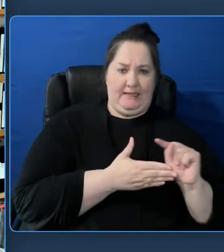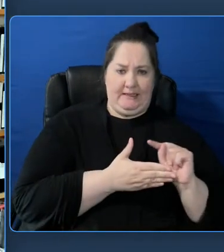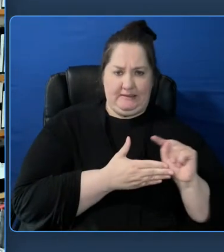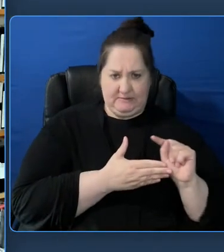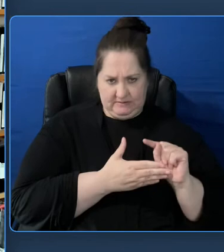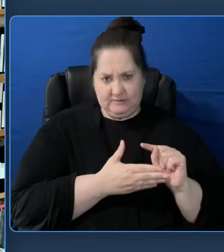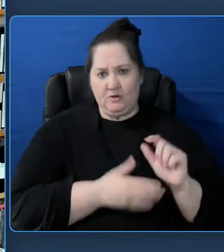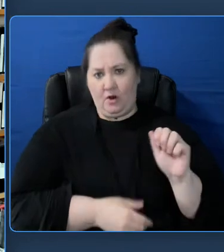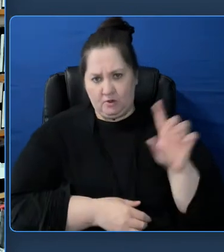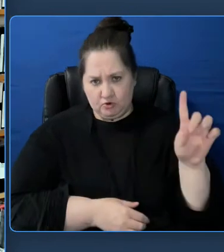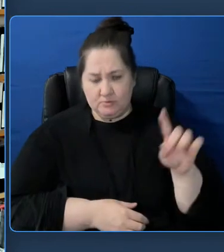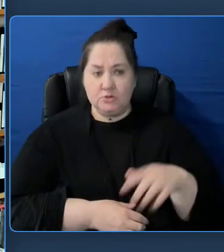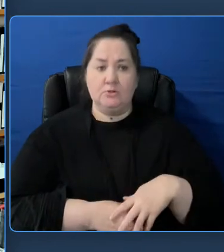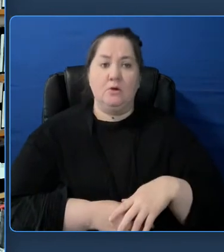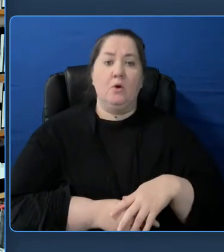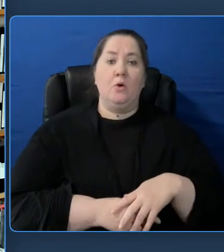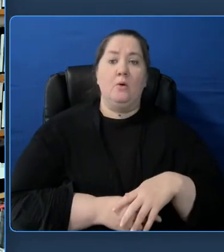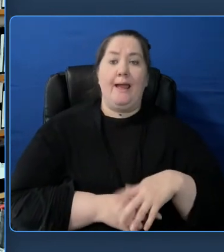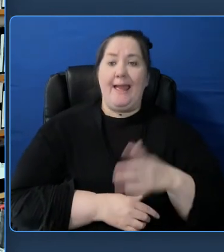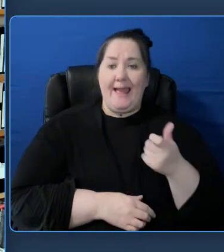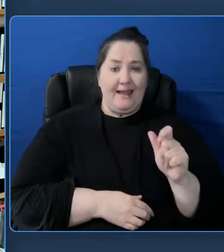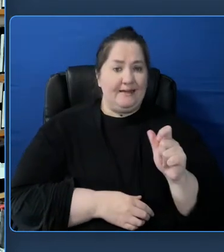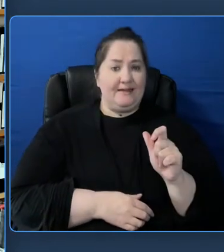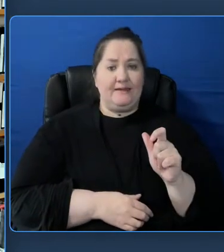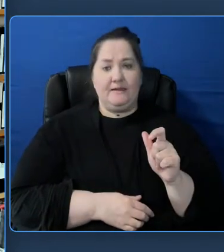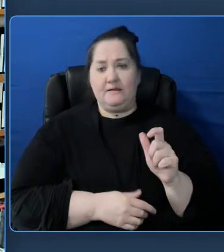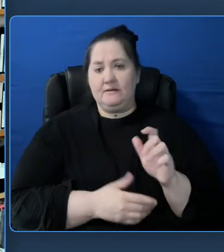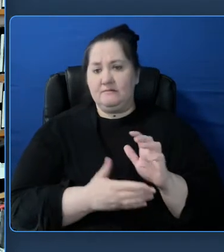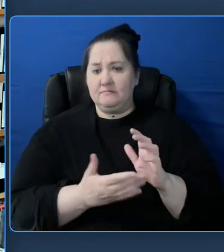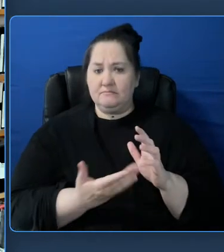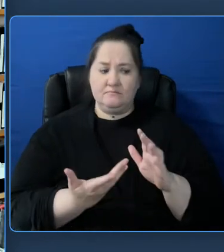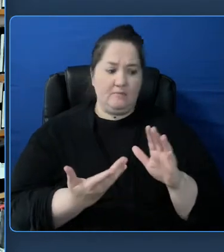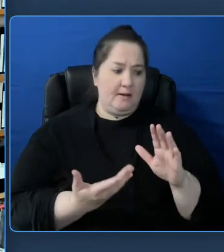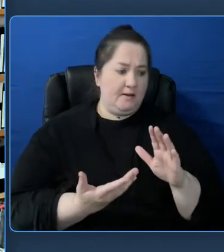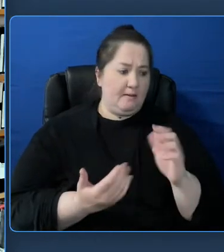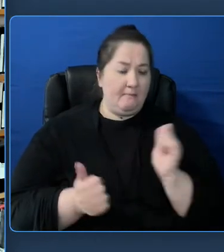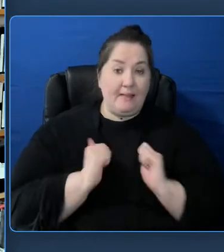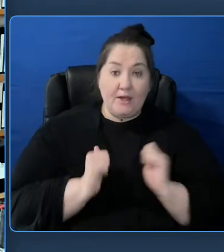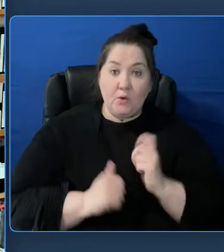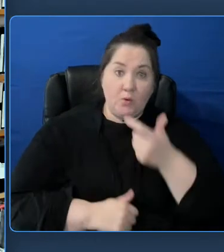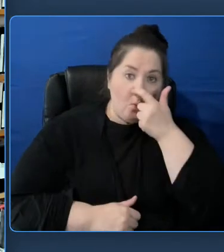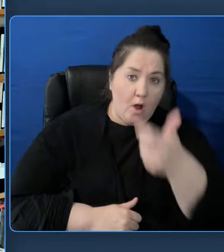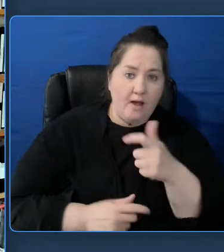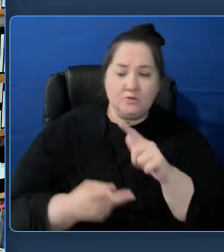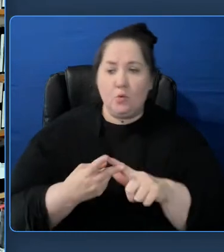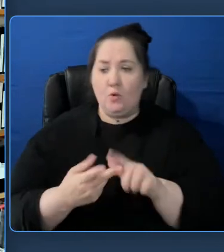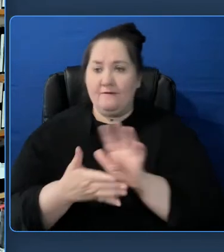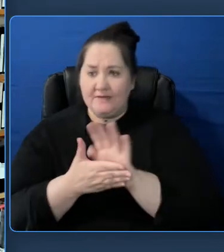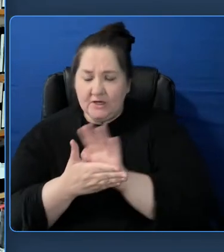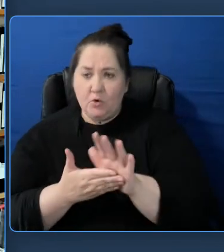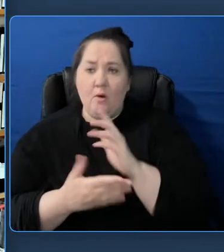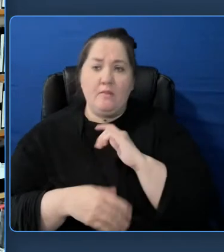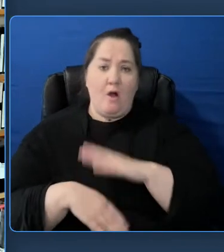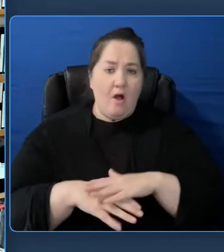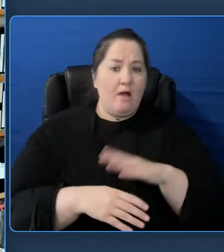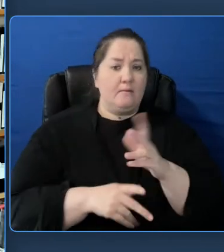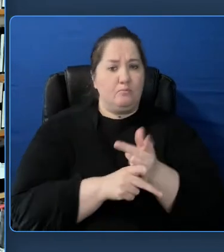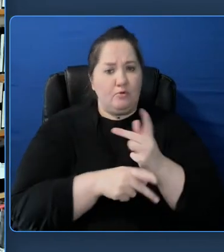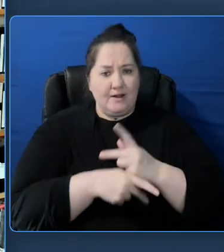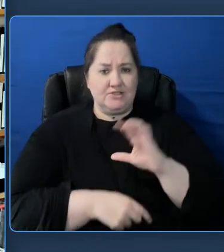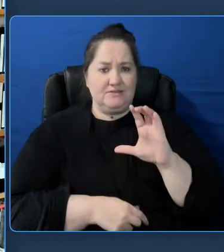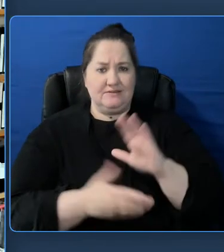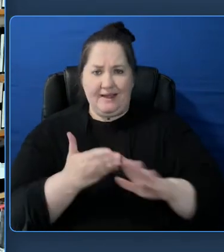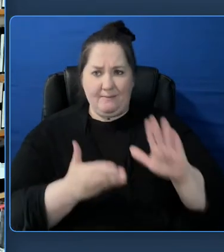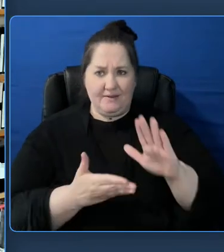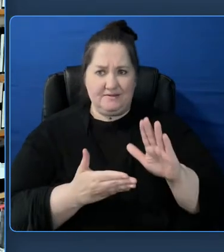description. Productions on campus, that play that you had to see, or a video, they can't give